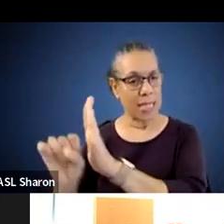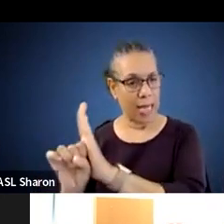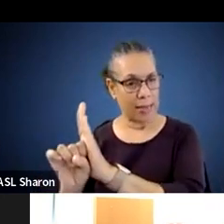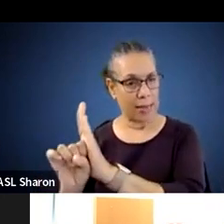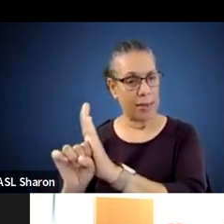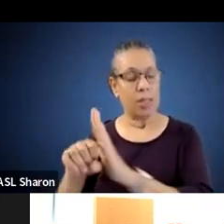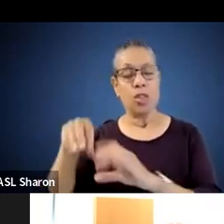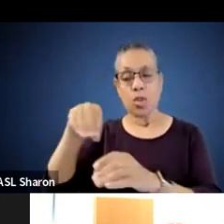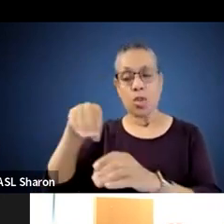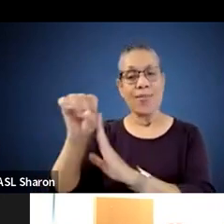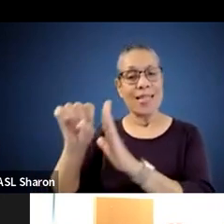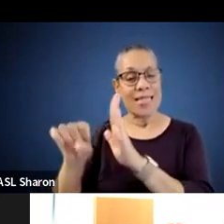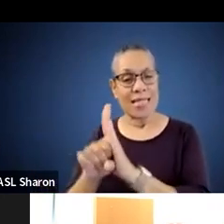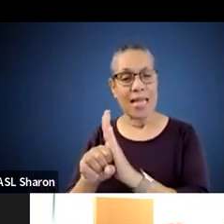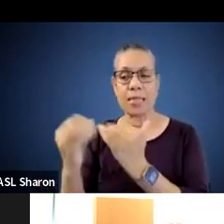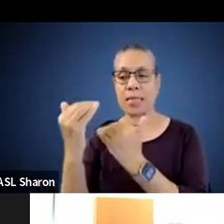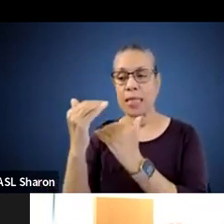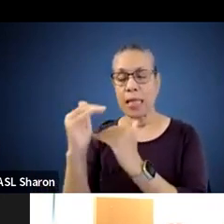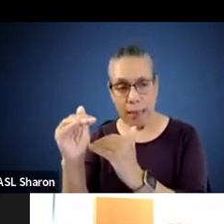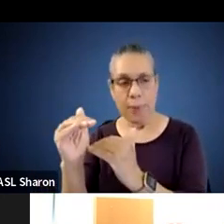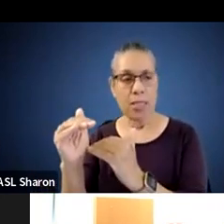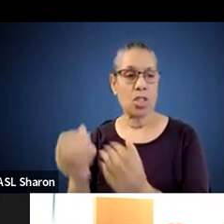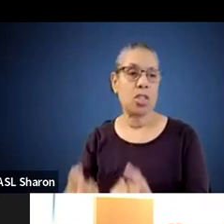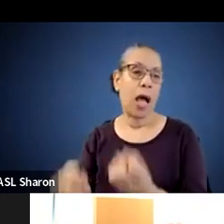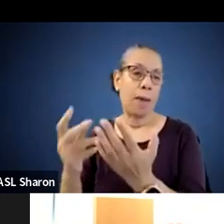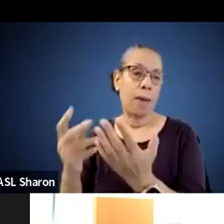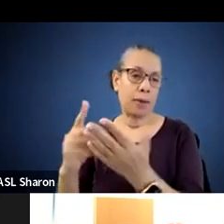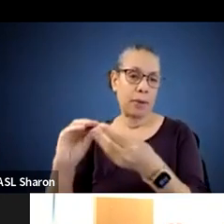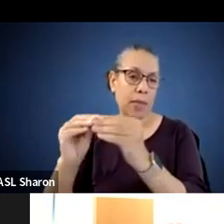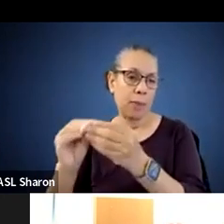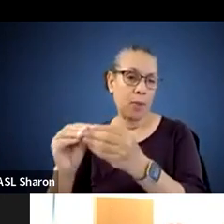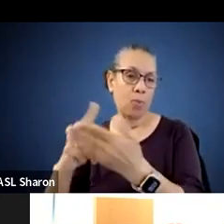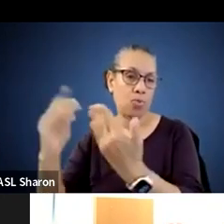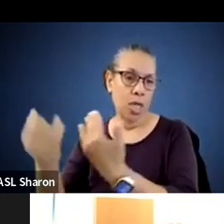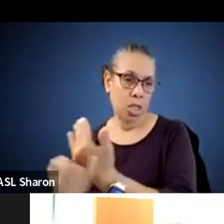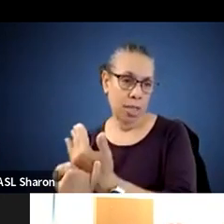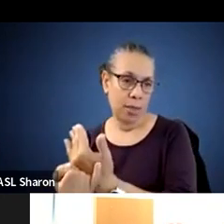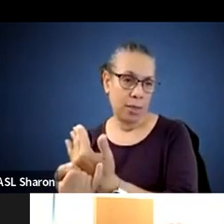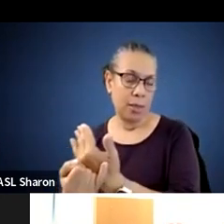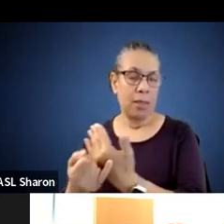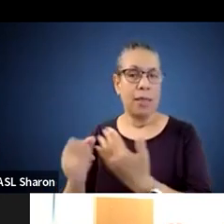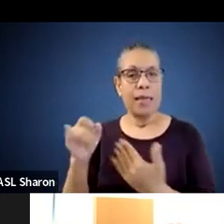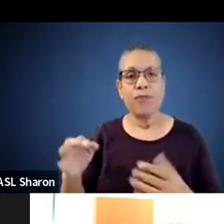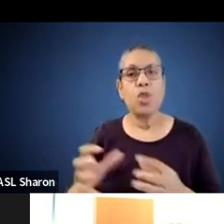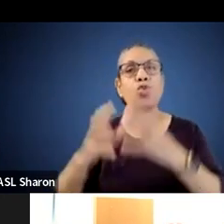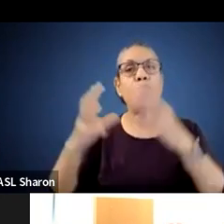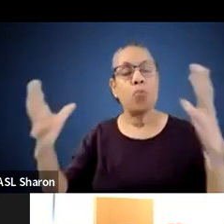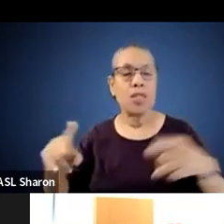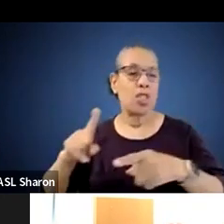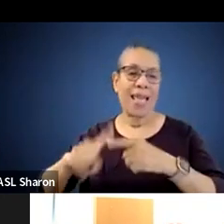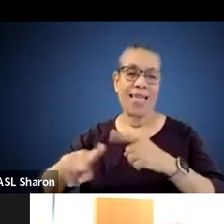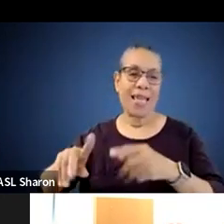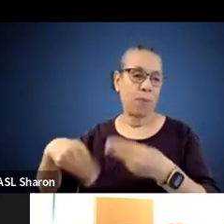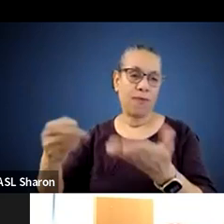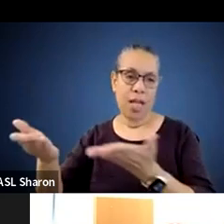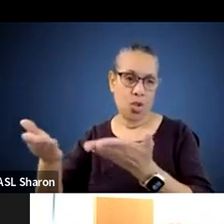projects that can be going in a district even the size of Boston before it starts to really complicate their ability to serve the Commonwealth I